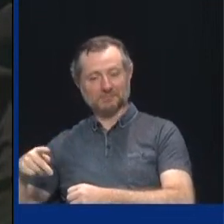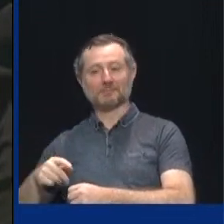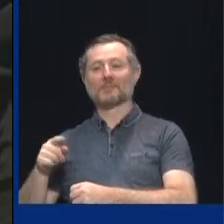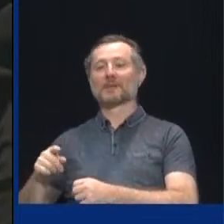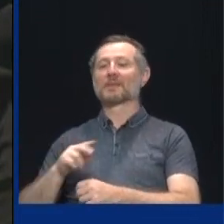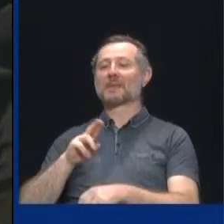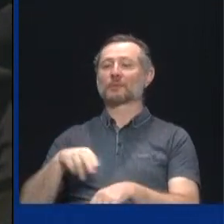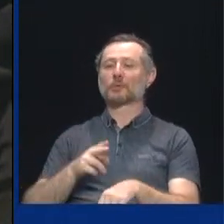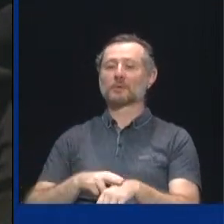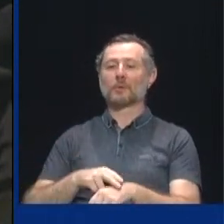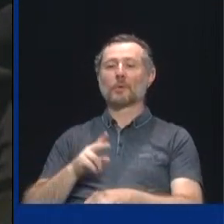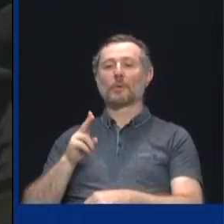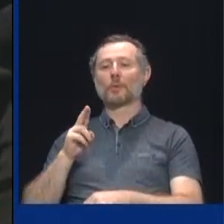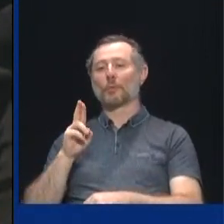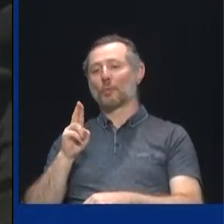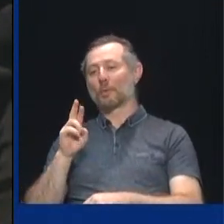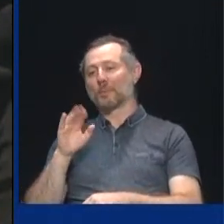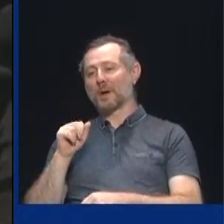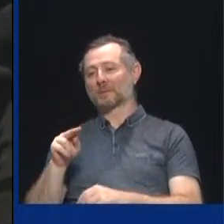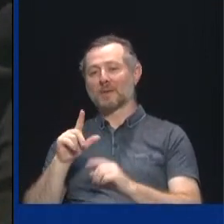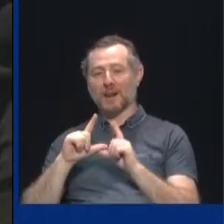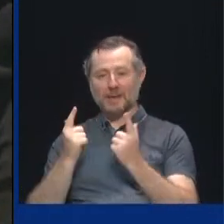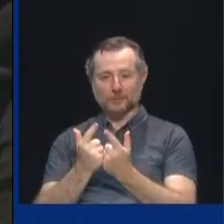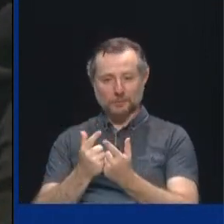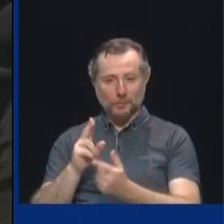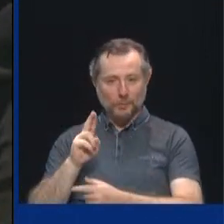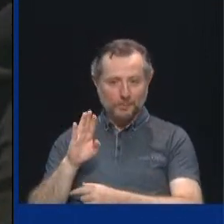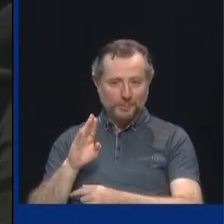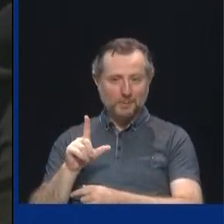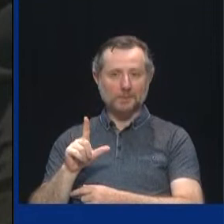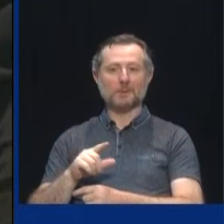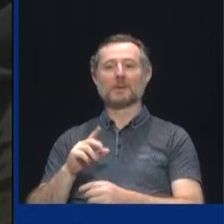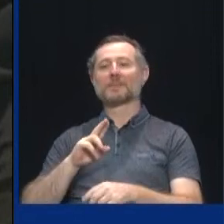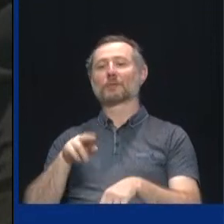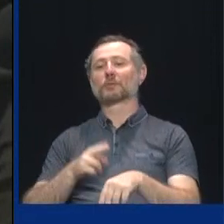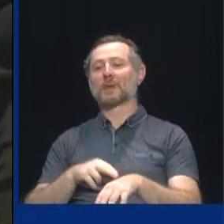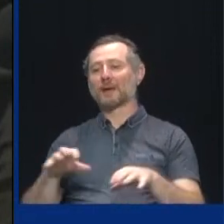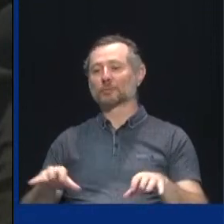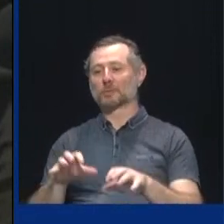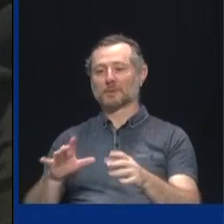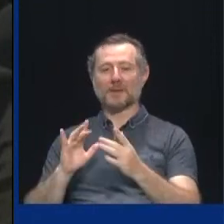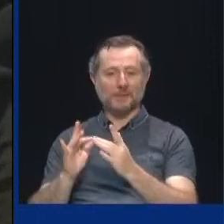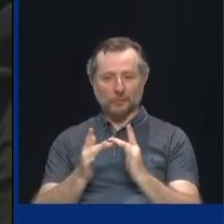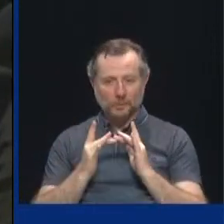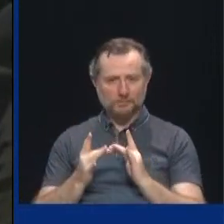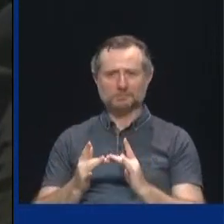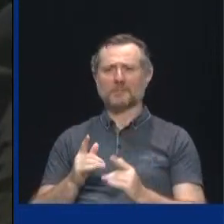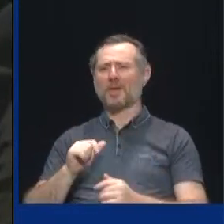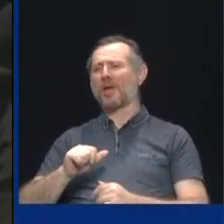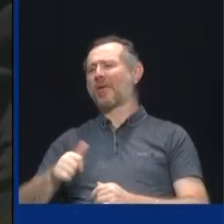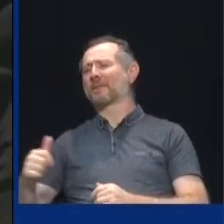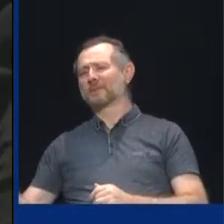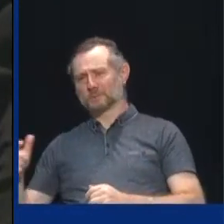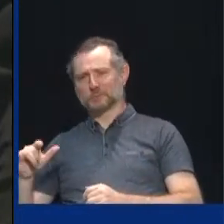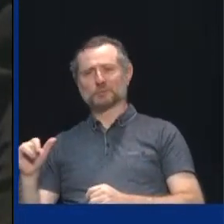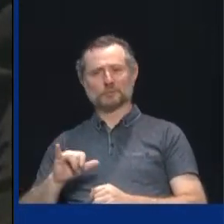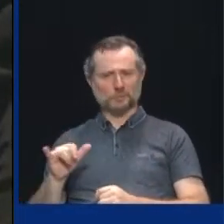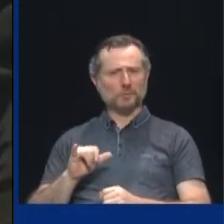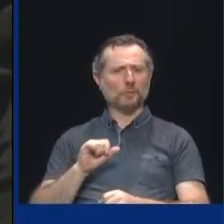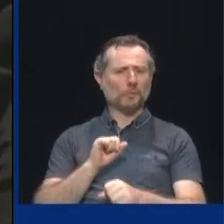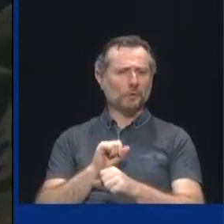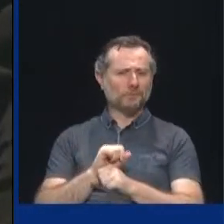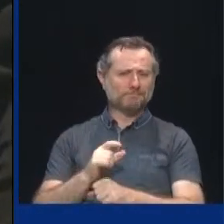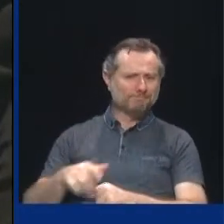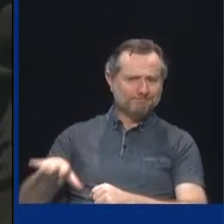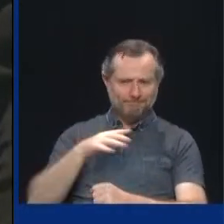the National Action Network, many, many more like them and working with them who are on the ground working on behalf